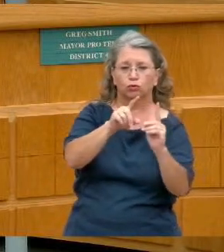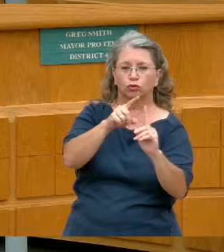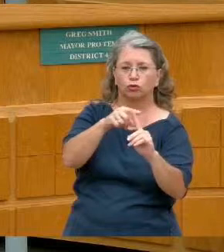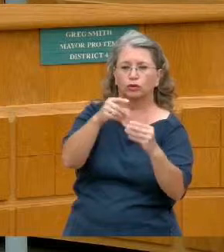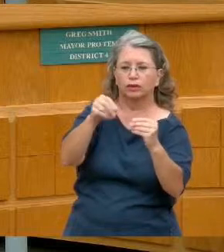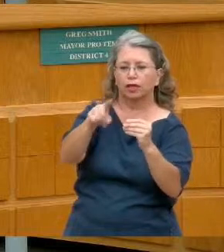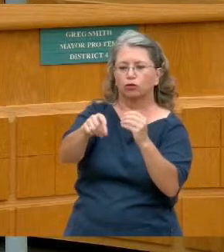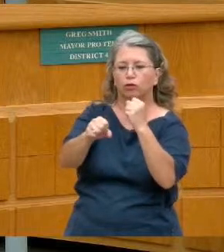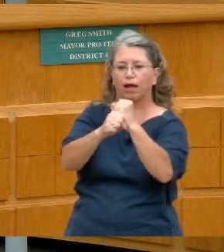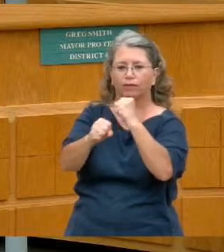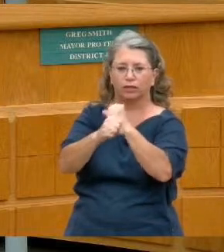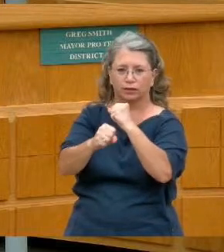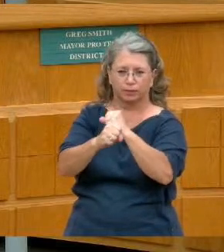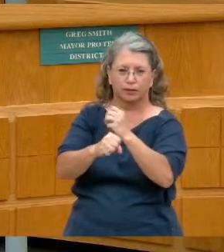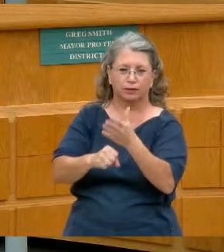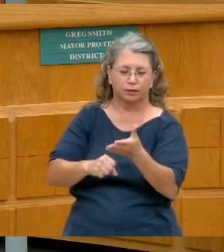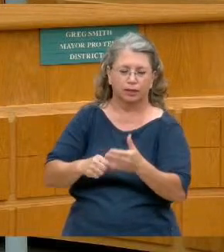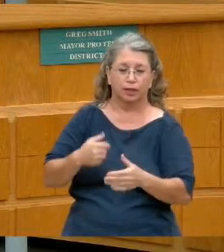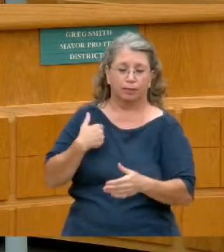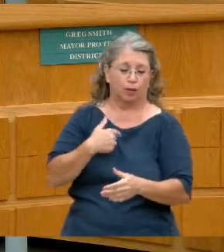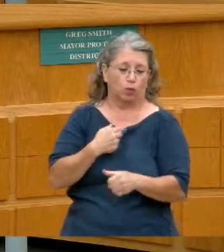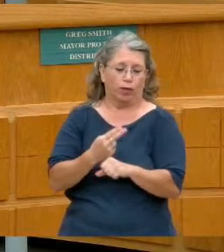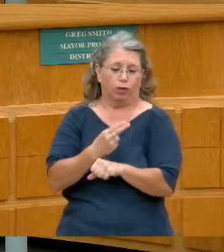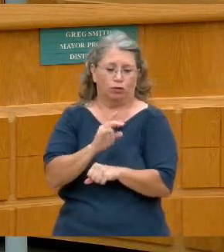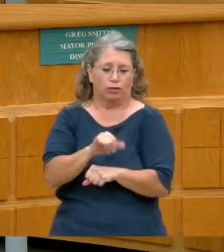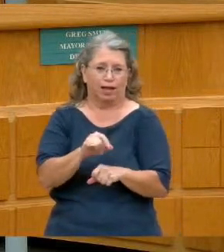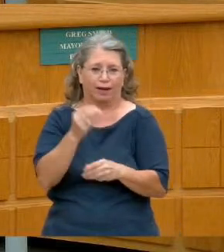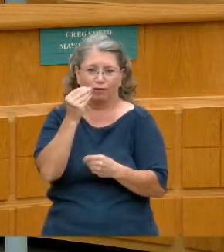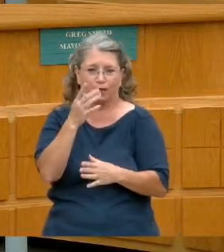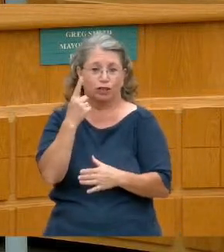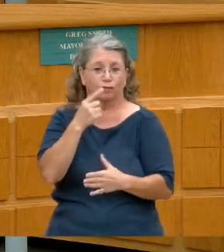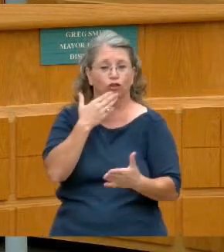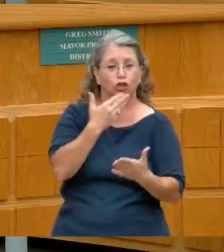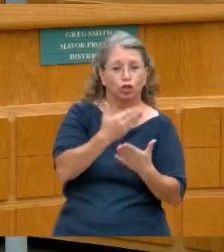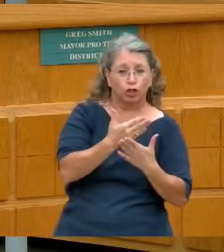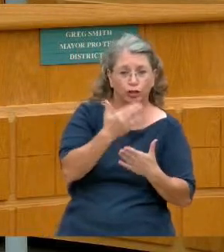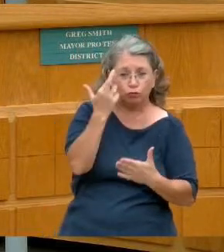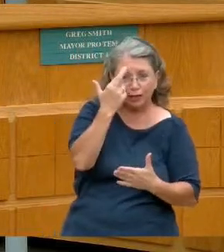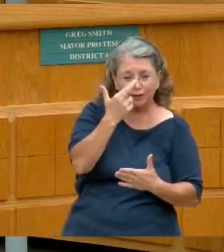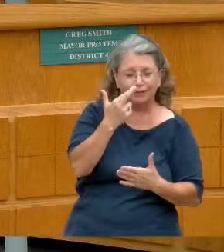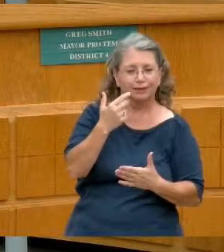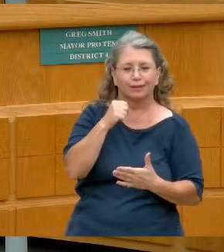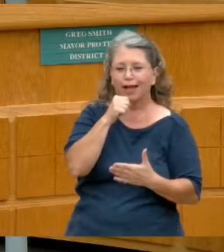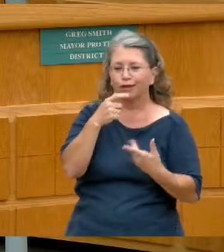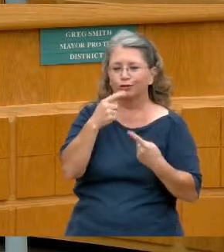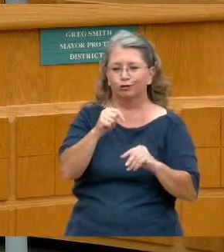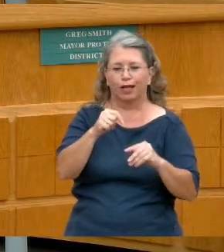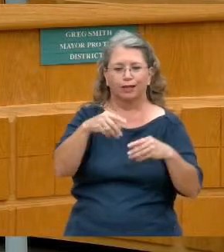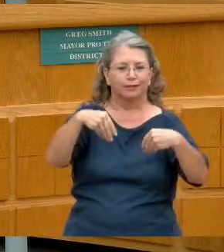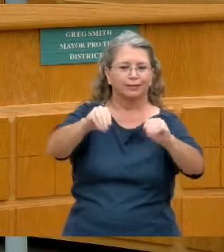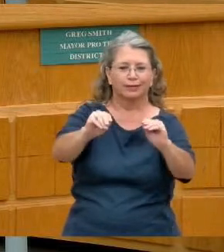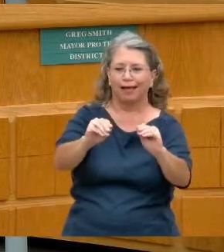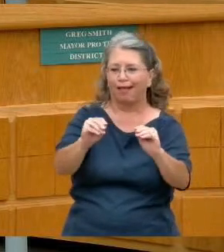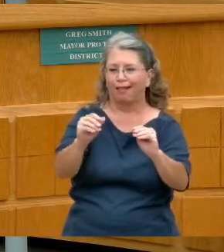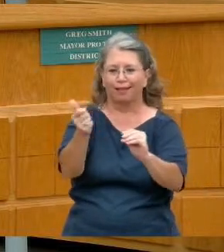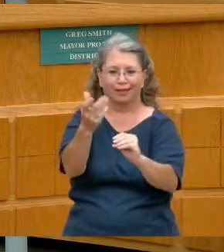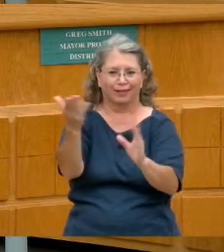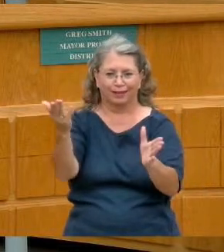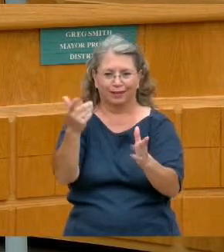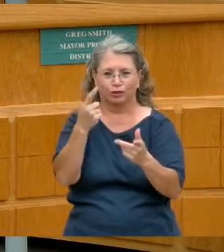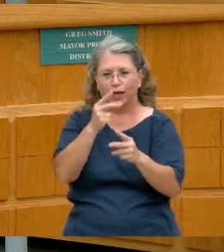where we're using that information for good, and we're not trying to sell you anything. We're just trying to inform everybody about what's